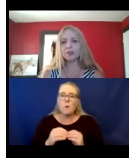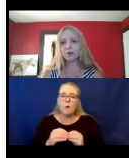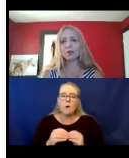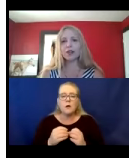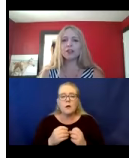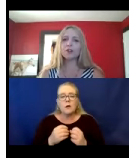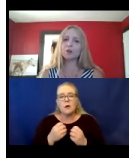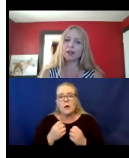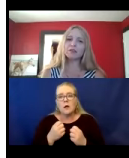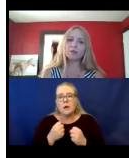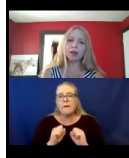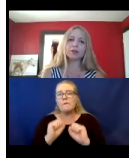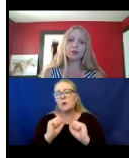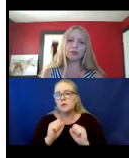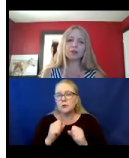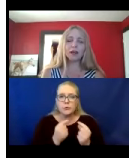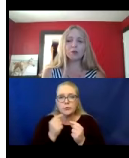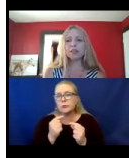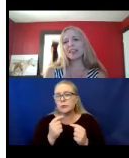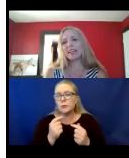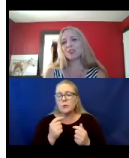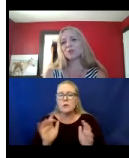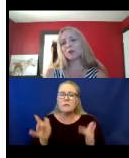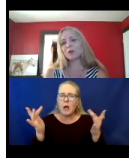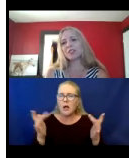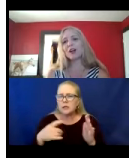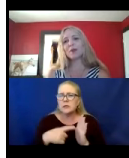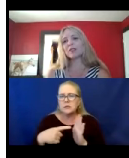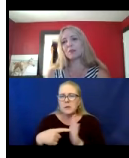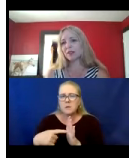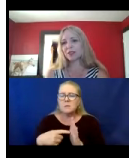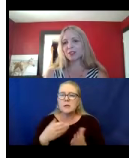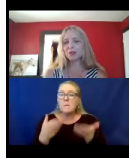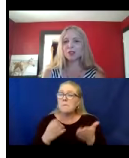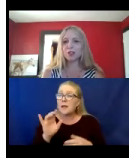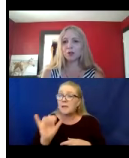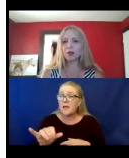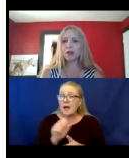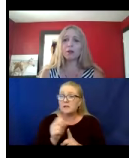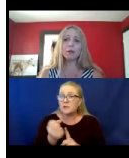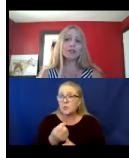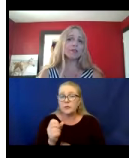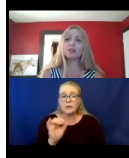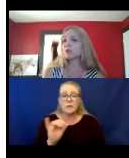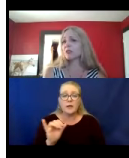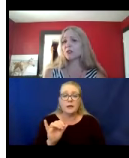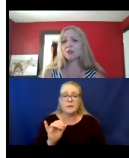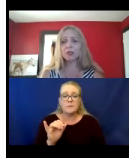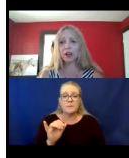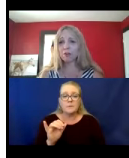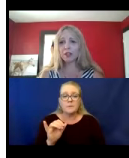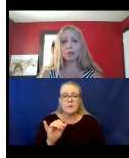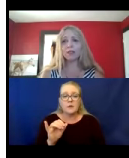need to do, you know, you might have some mild symptoms. That would be the case where when we talk about some of the things you can do, there might be some things you could